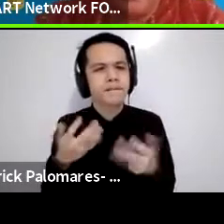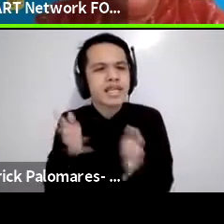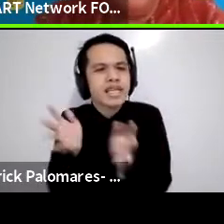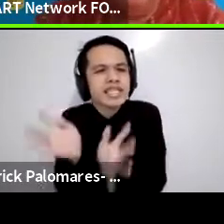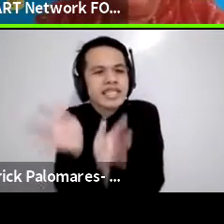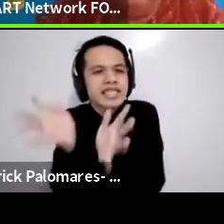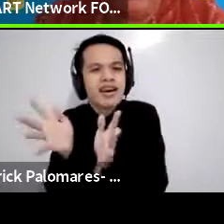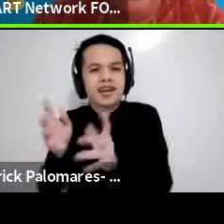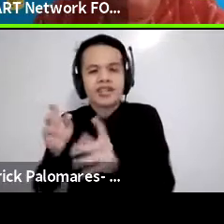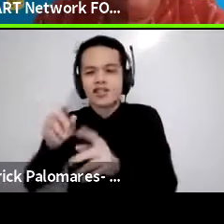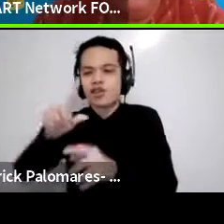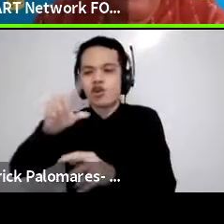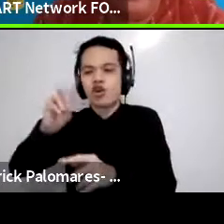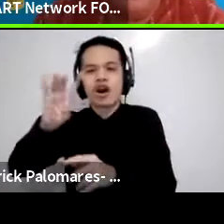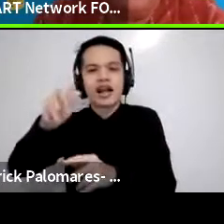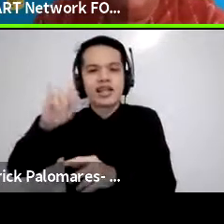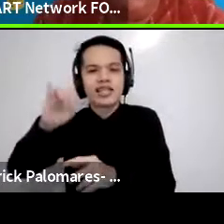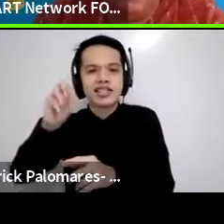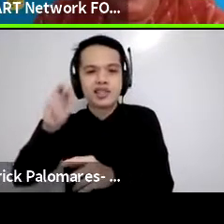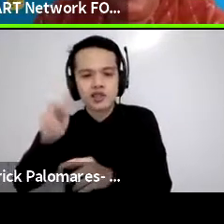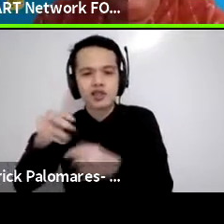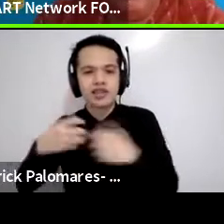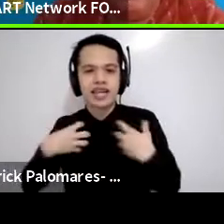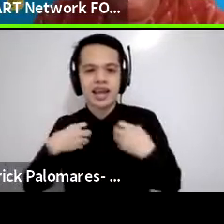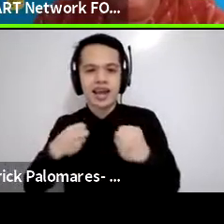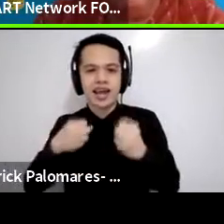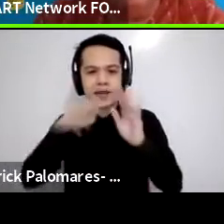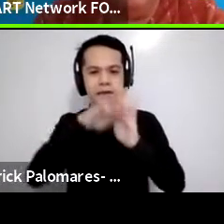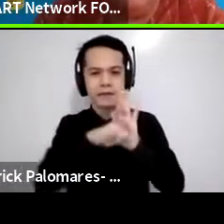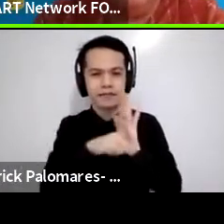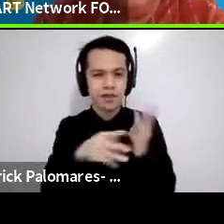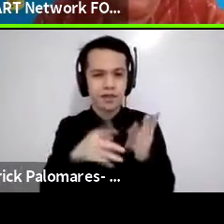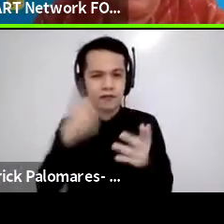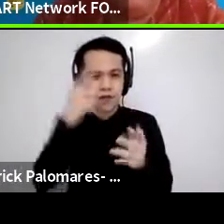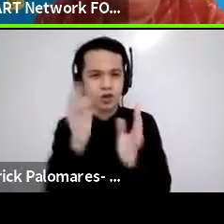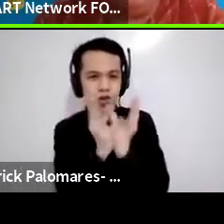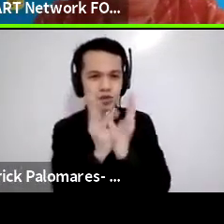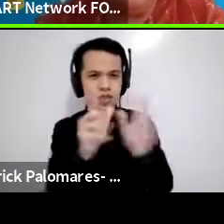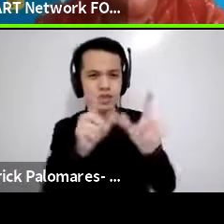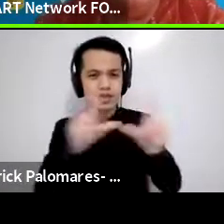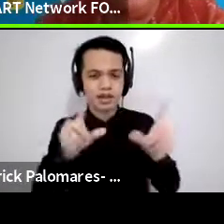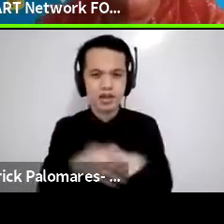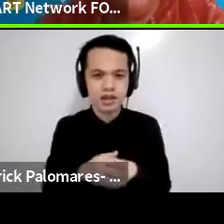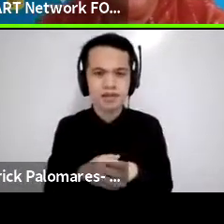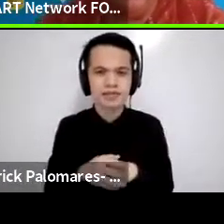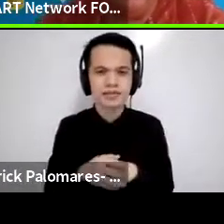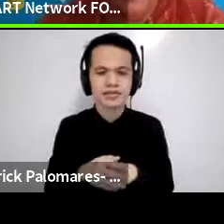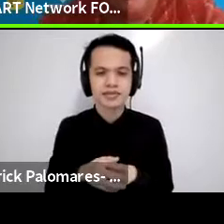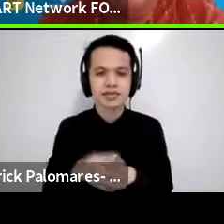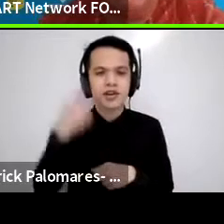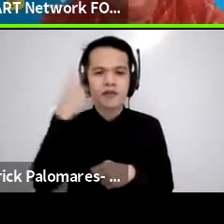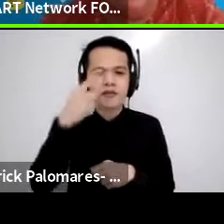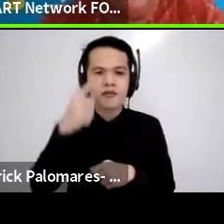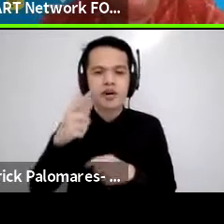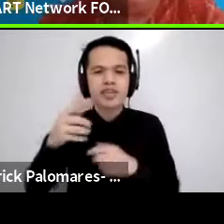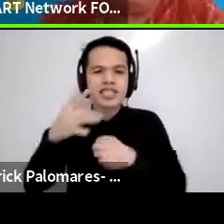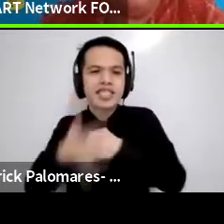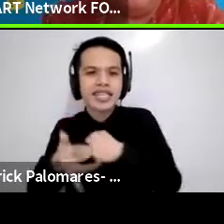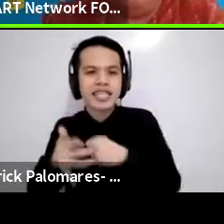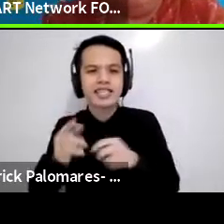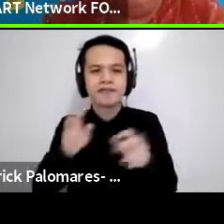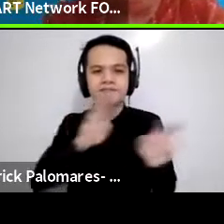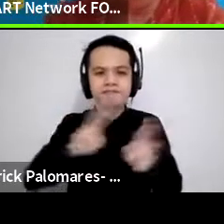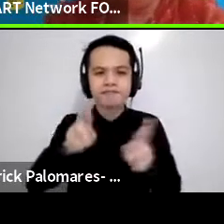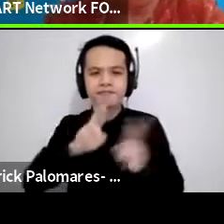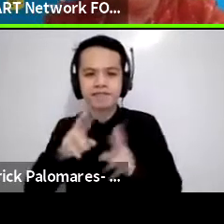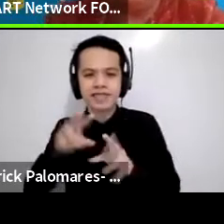encourage localization of health protocols at the community level, you know, to in the name of anticipatory action